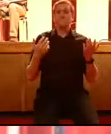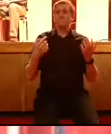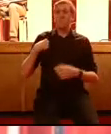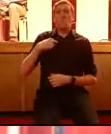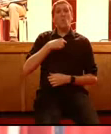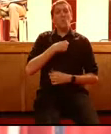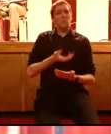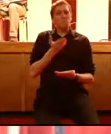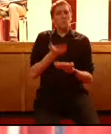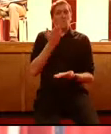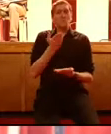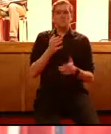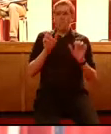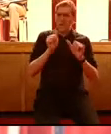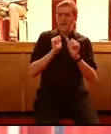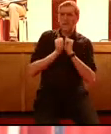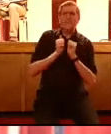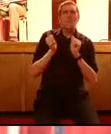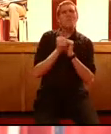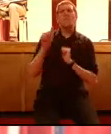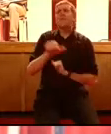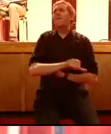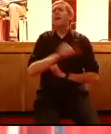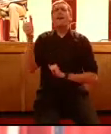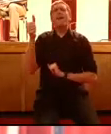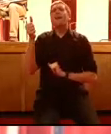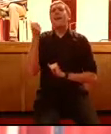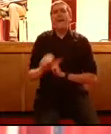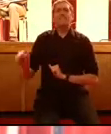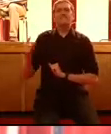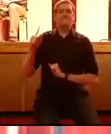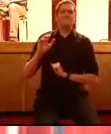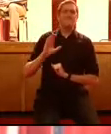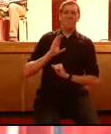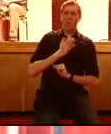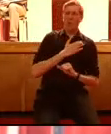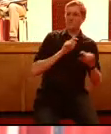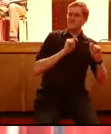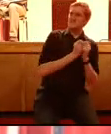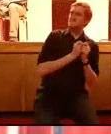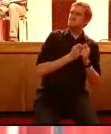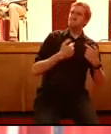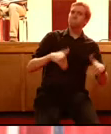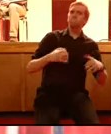Bradford County has proven it can be competitive with anyone with the team we have. This